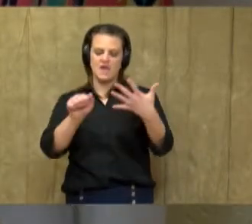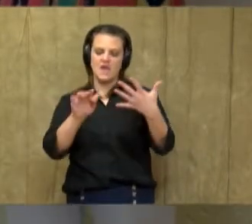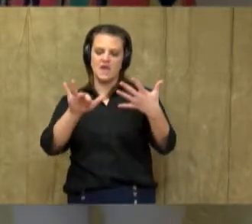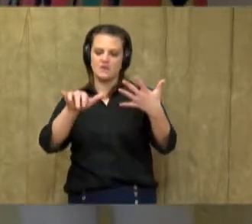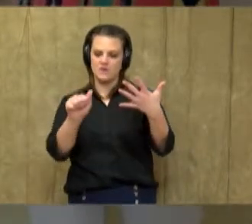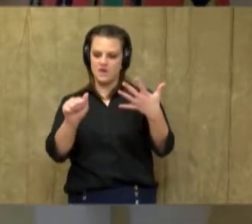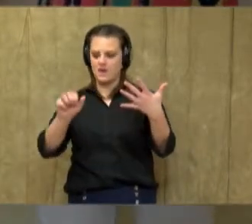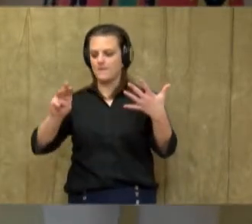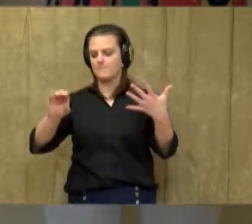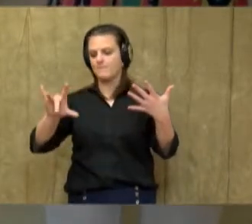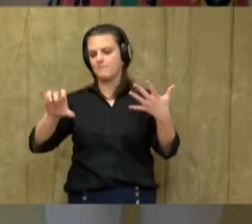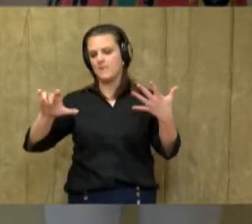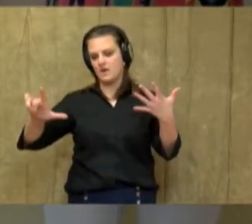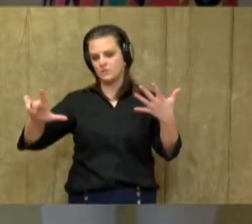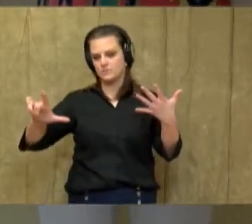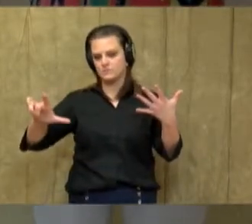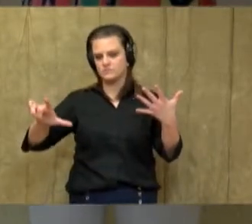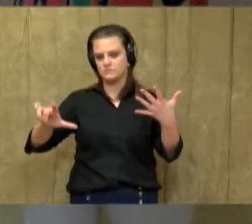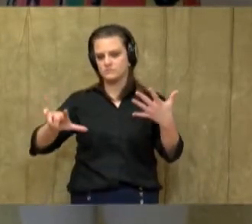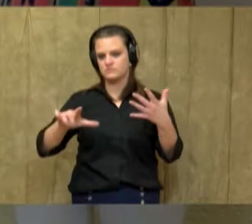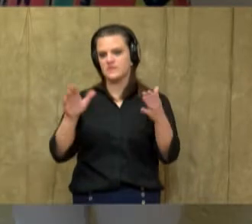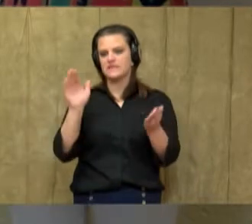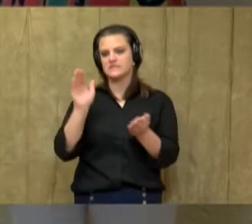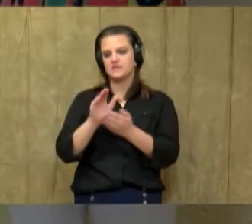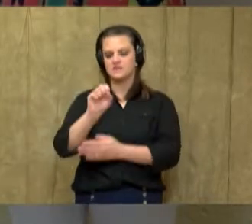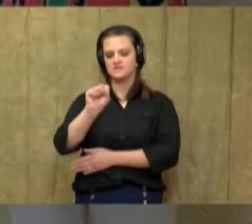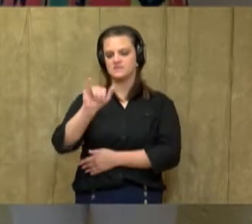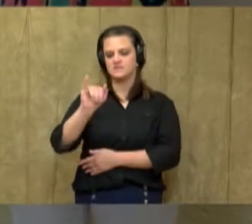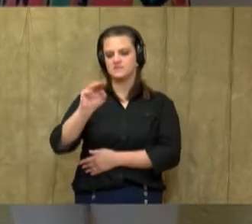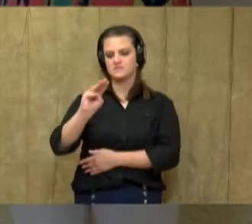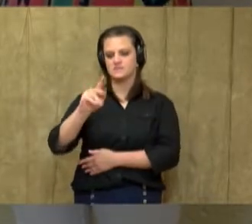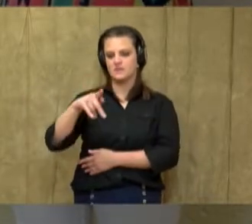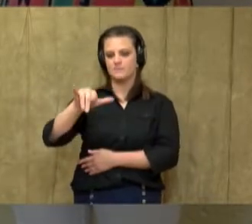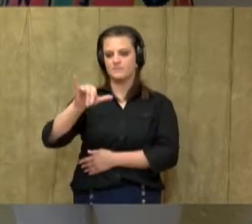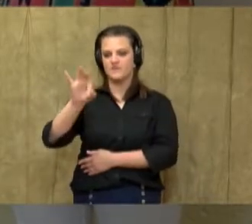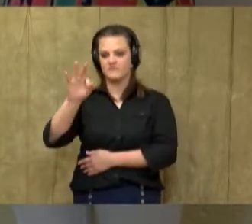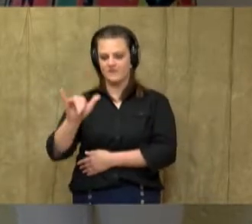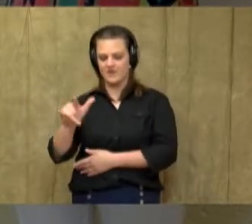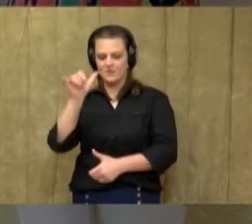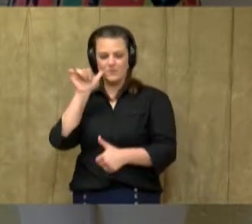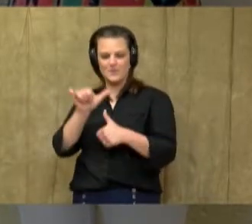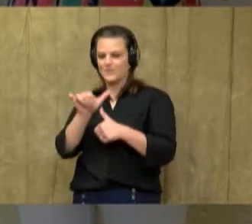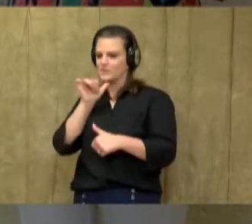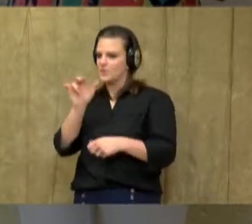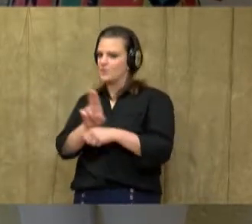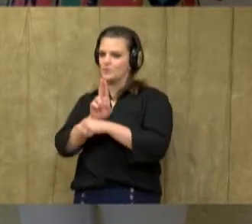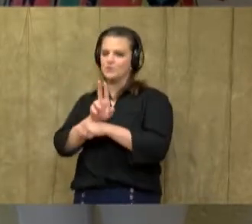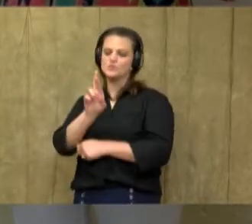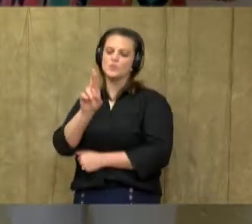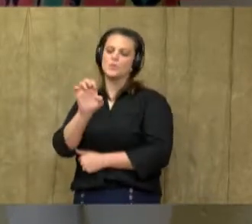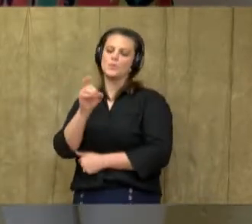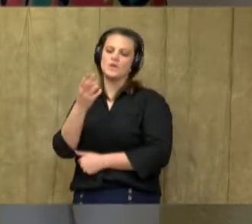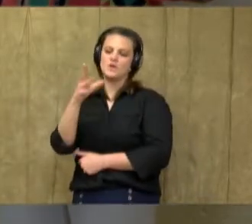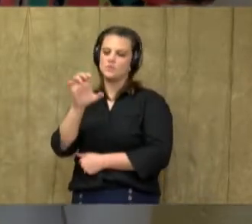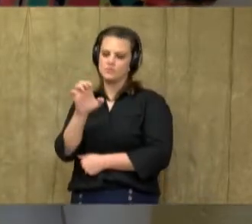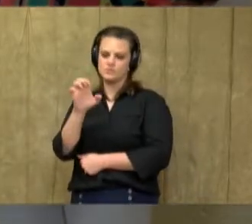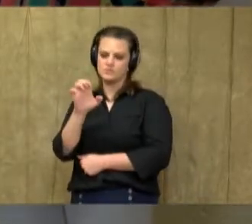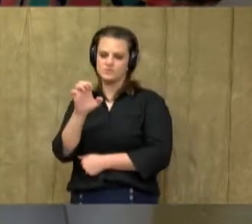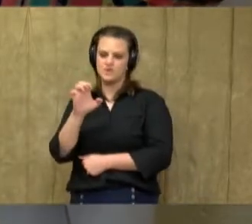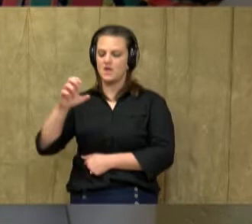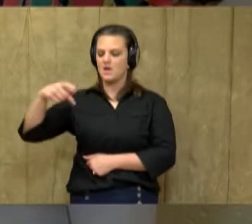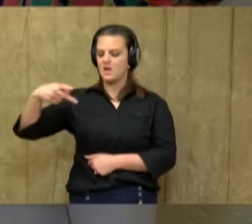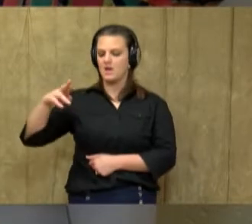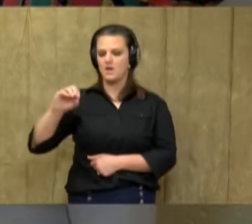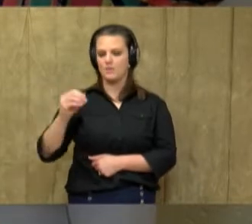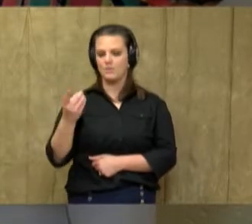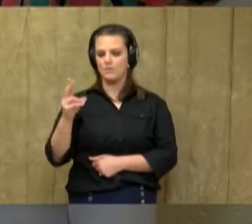we're going to look at that today. Simplify, remember Ms. Matani says you never use the word reduce. Product,